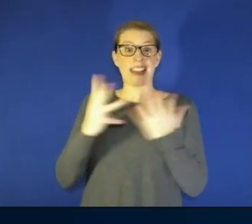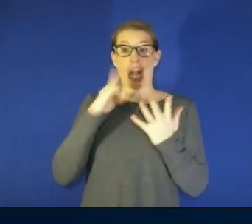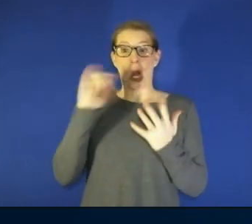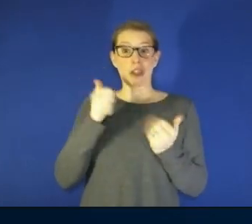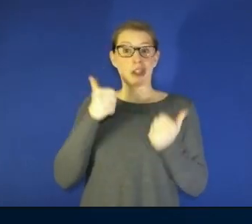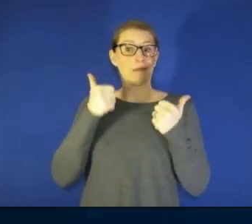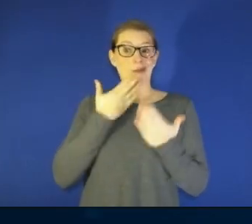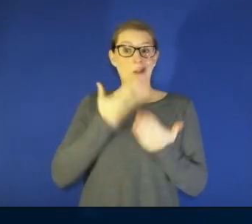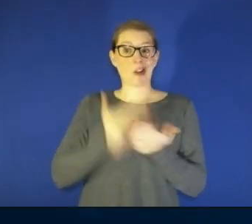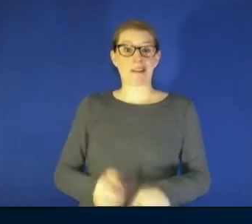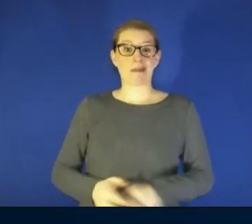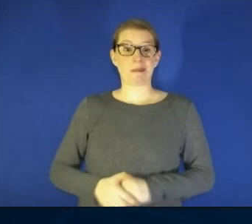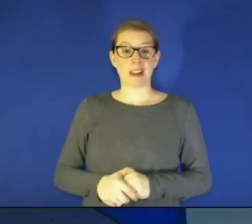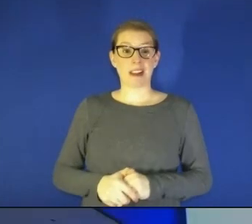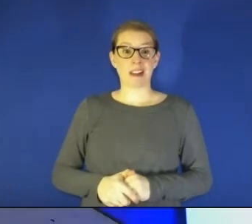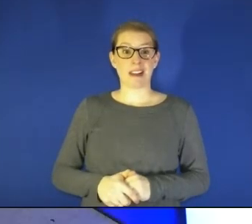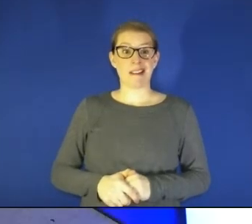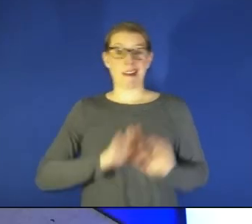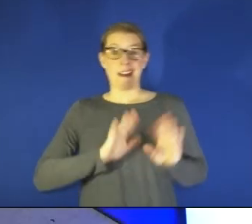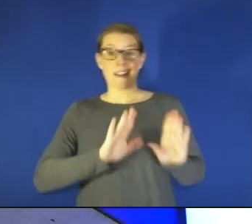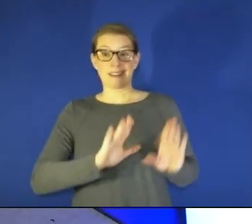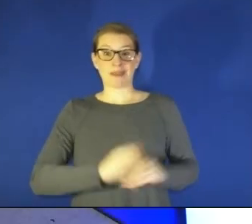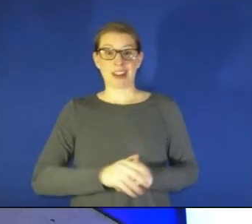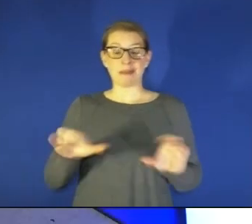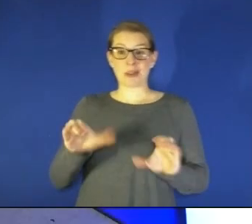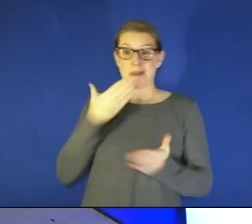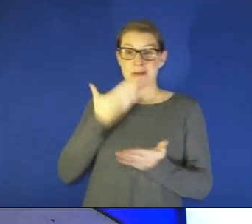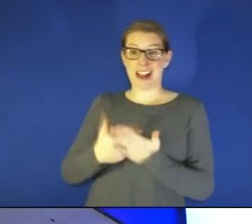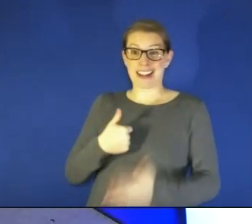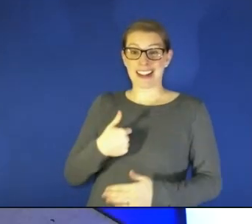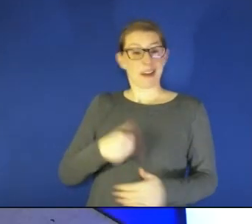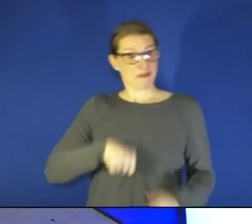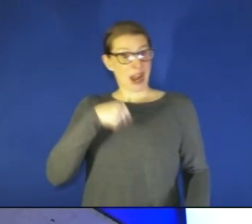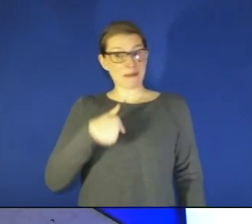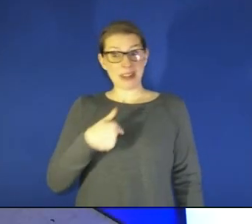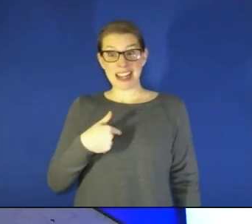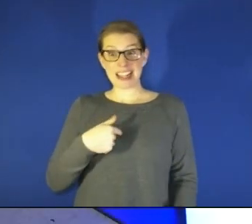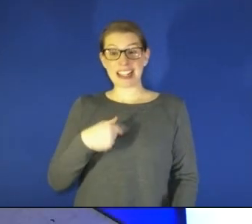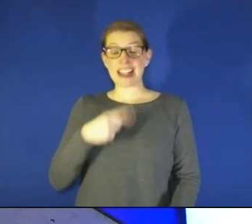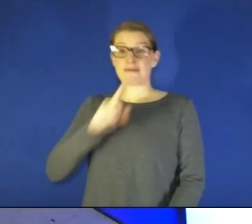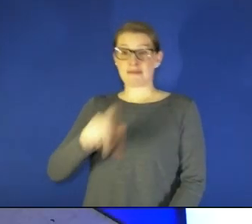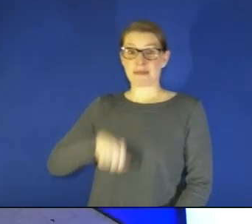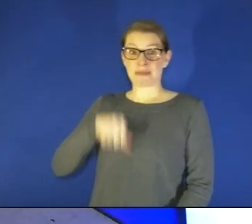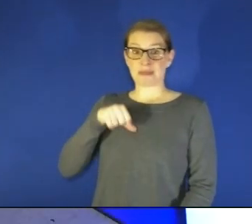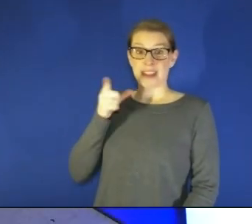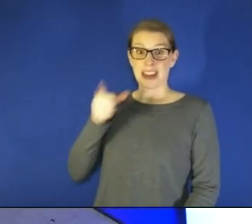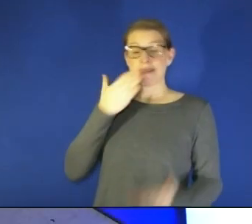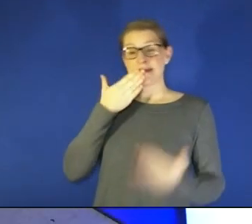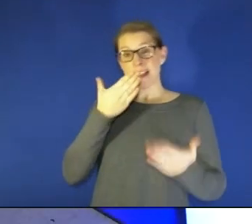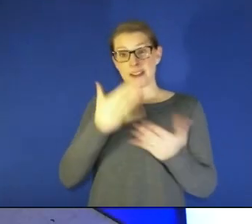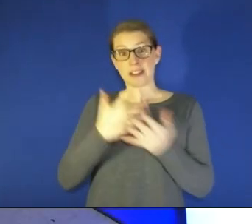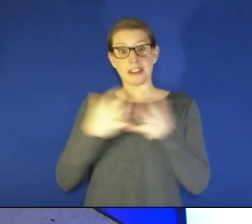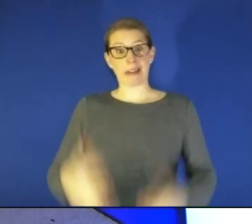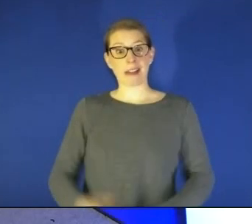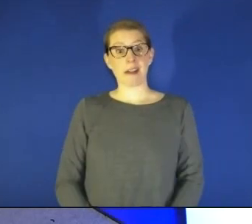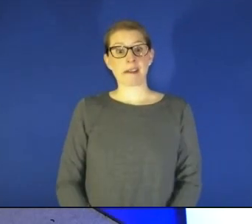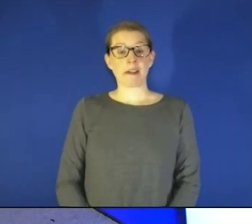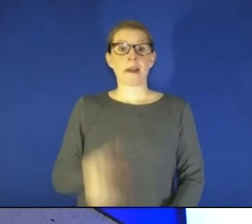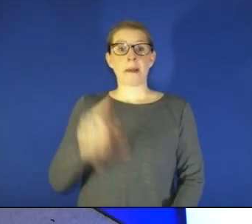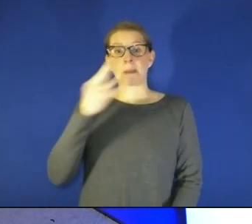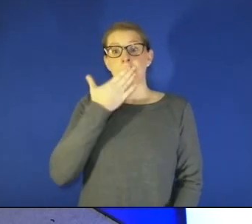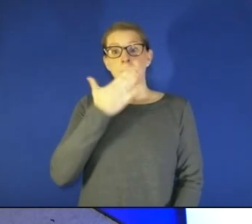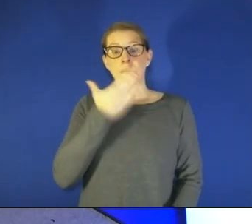So I'm doing well. Are you proud of me or what? I am so proud of you. Thank you so much. No, thank you. I appreciate you doing.